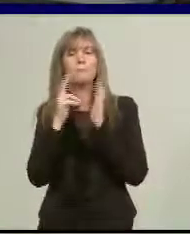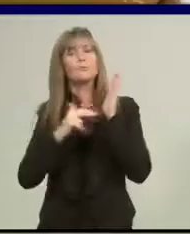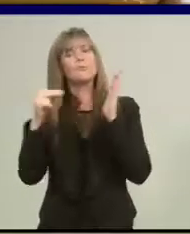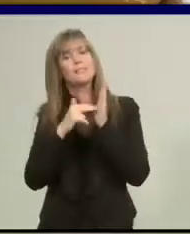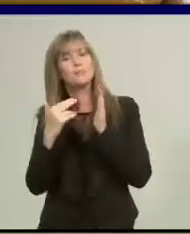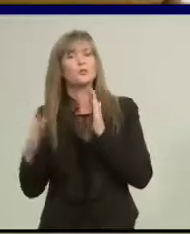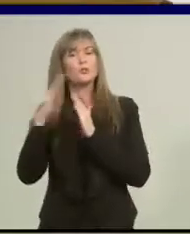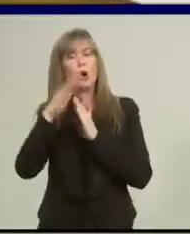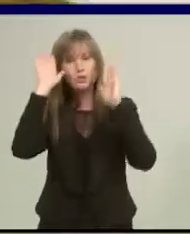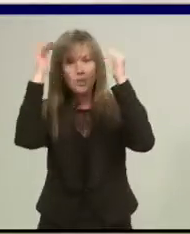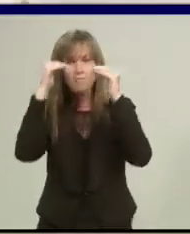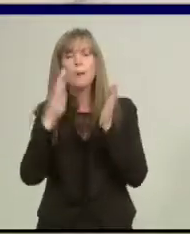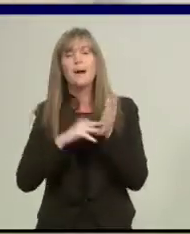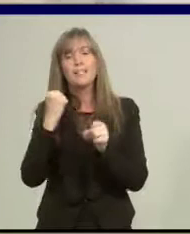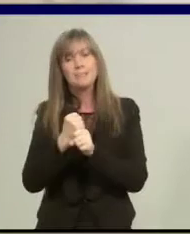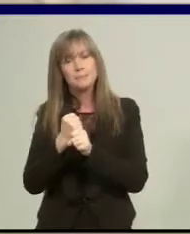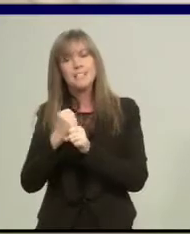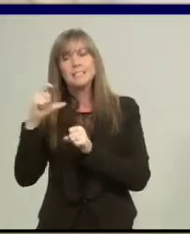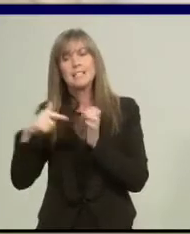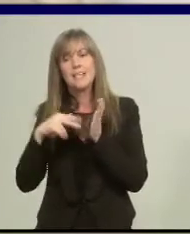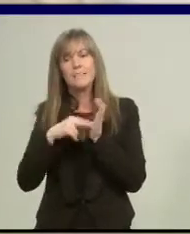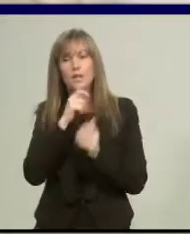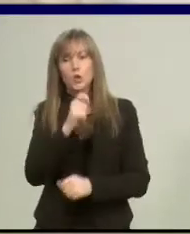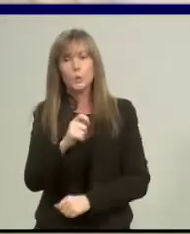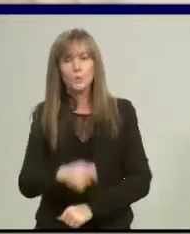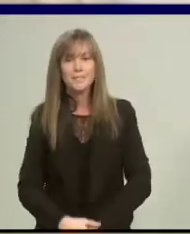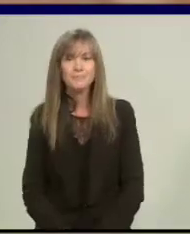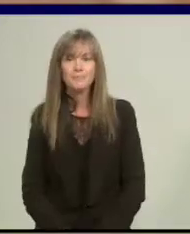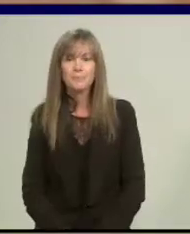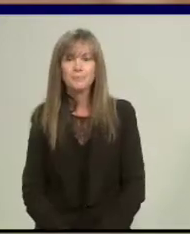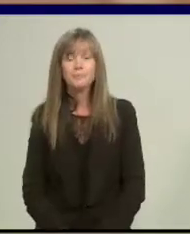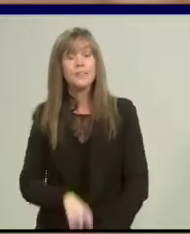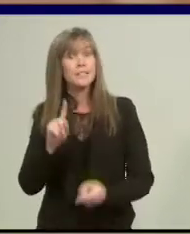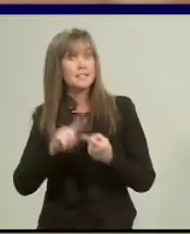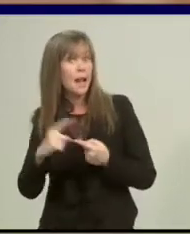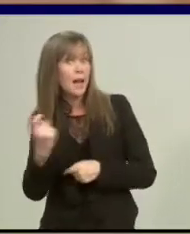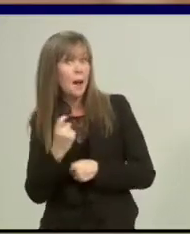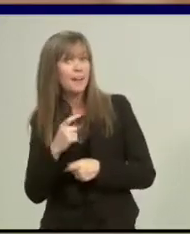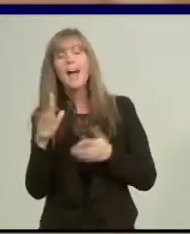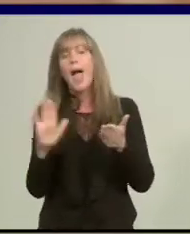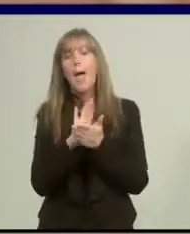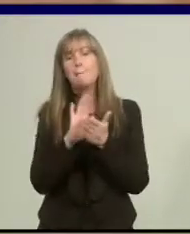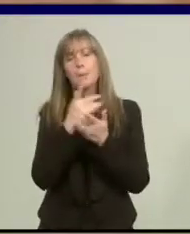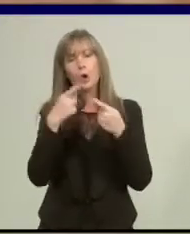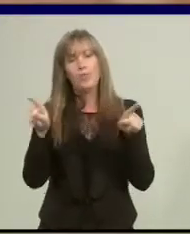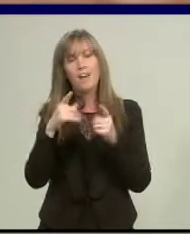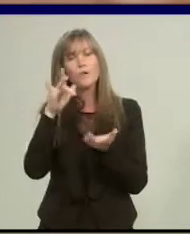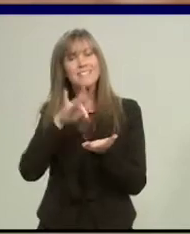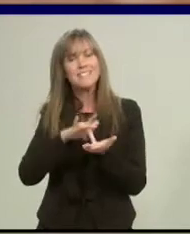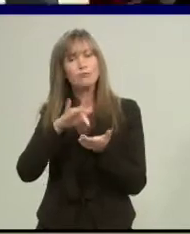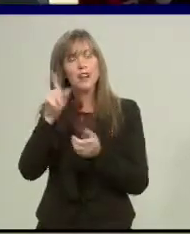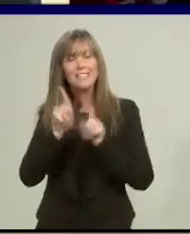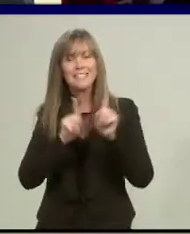top chefs. Marcus Gibbs, CTV News. Still to come, it's happy birthday to the Central City